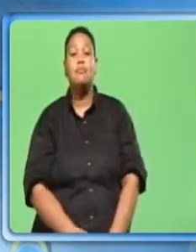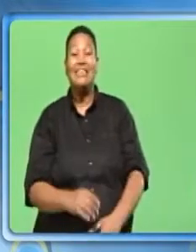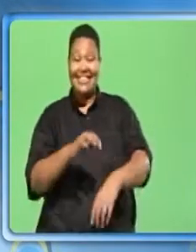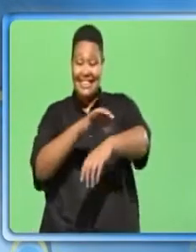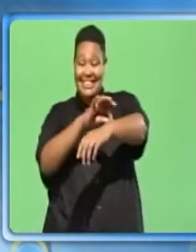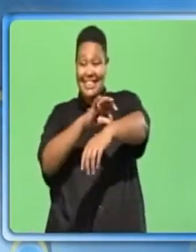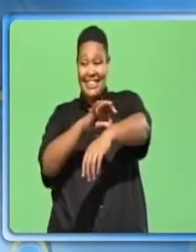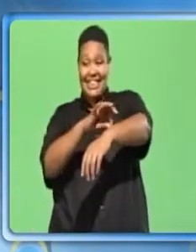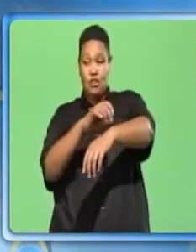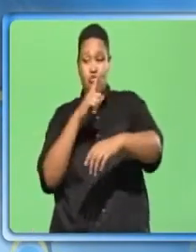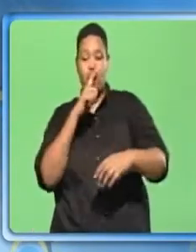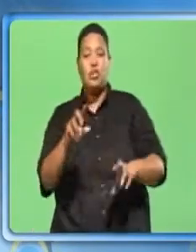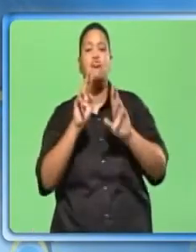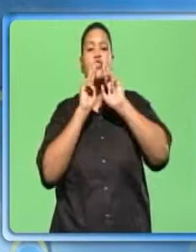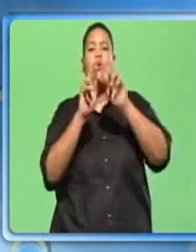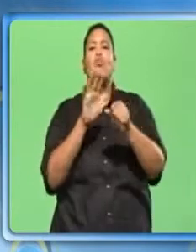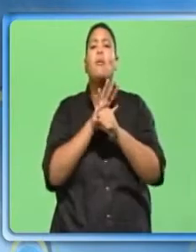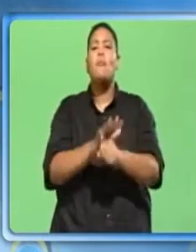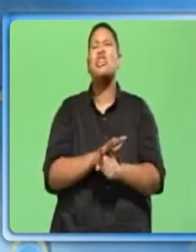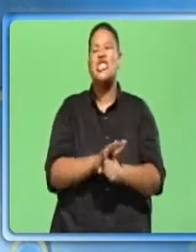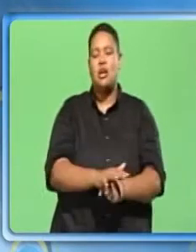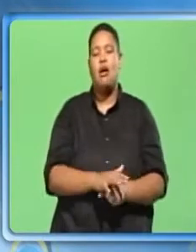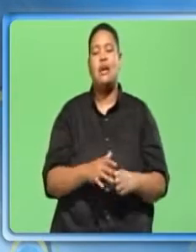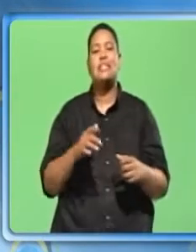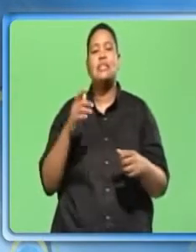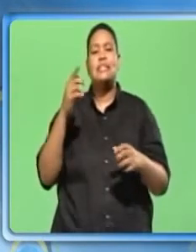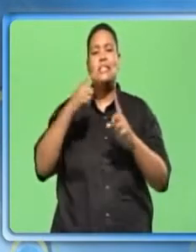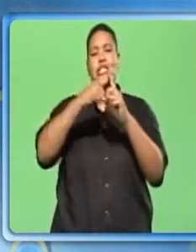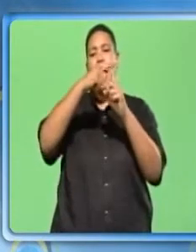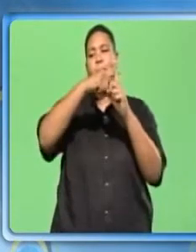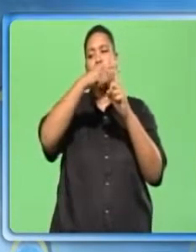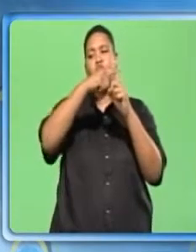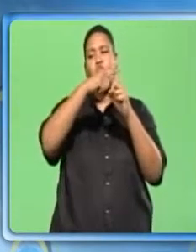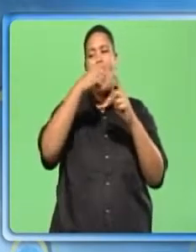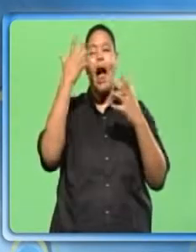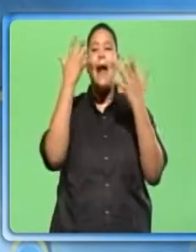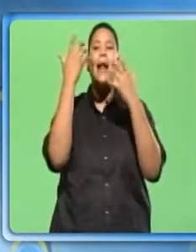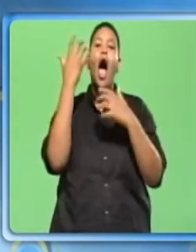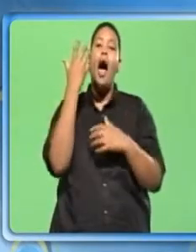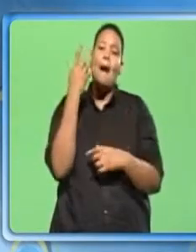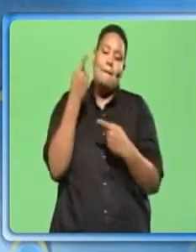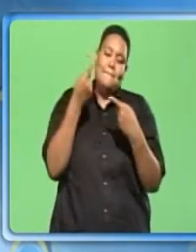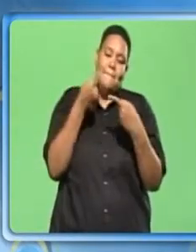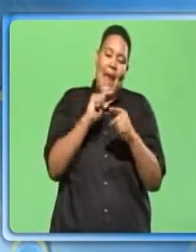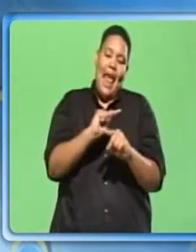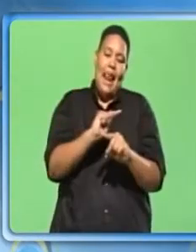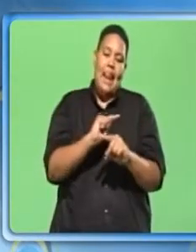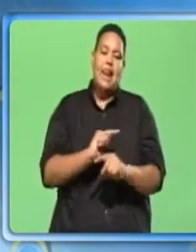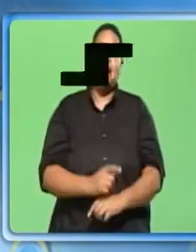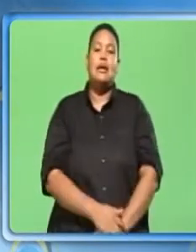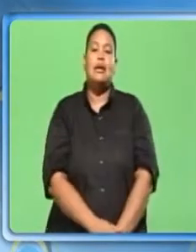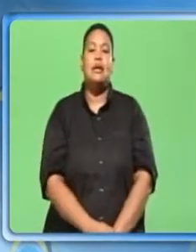skin responds to pressure, temperature, and pain.